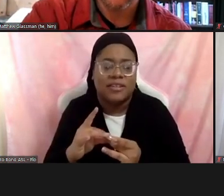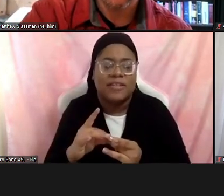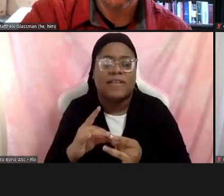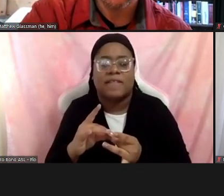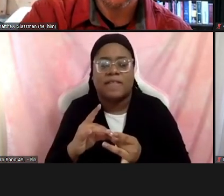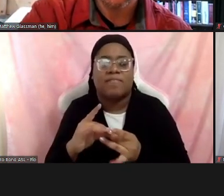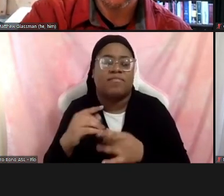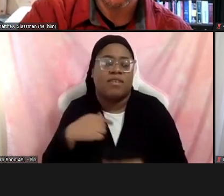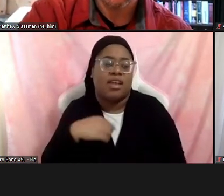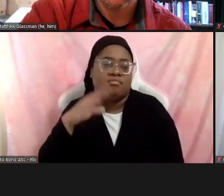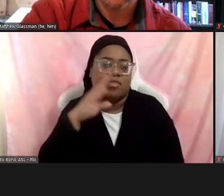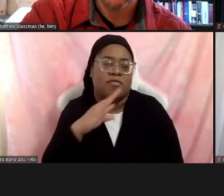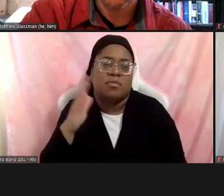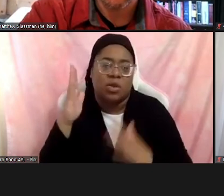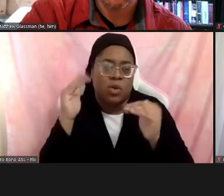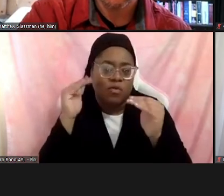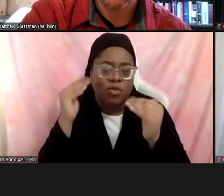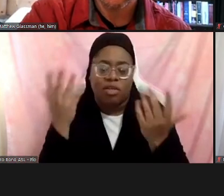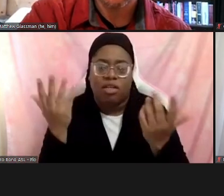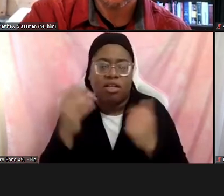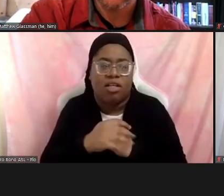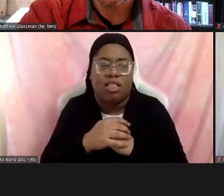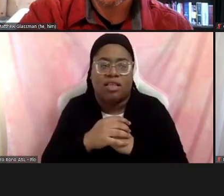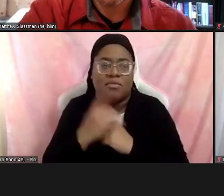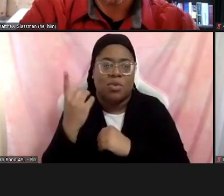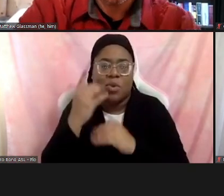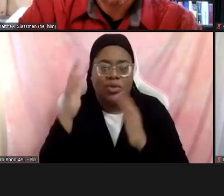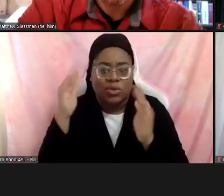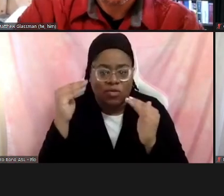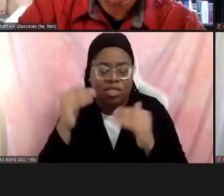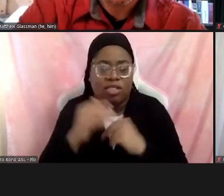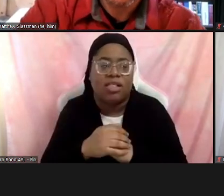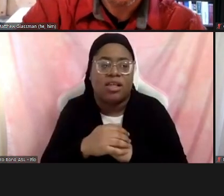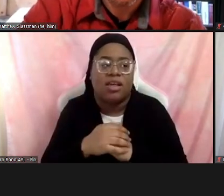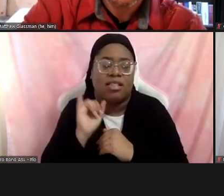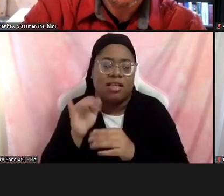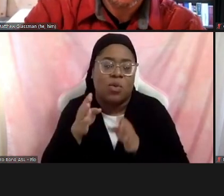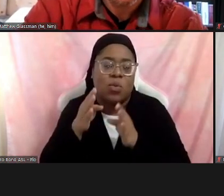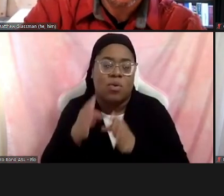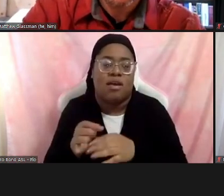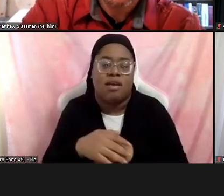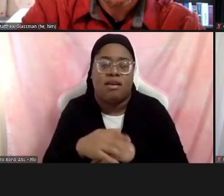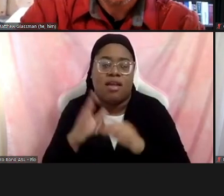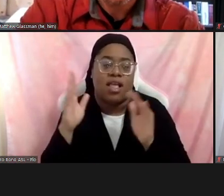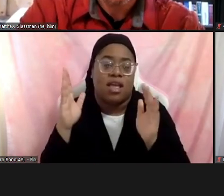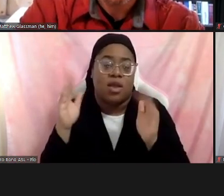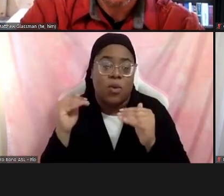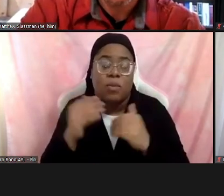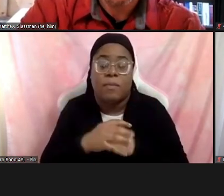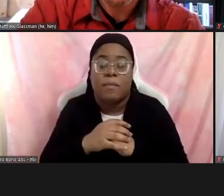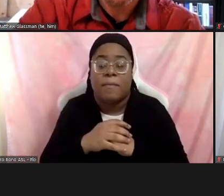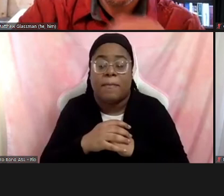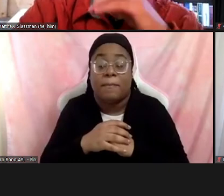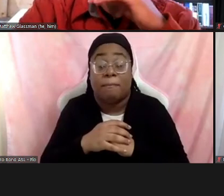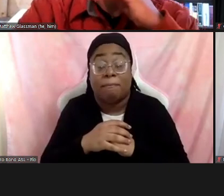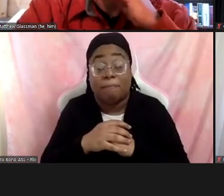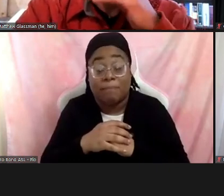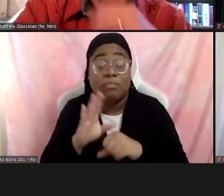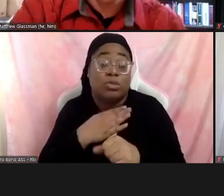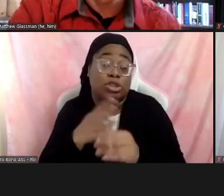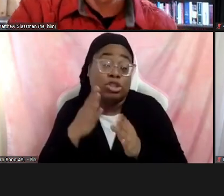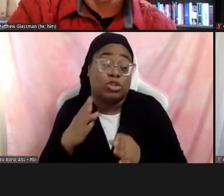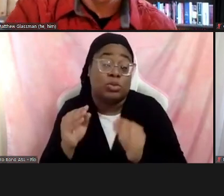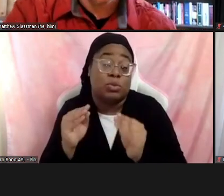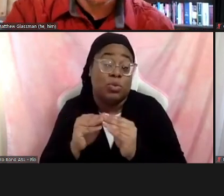I've never been more hopeful, you know, in that way. And I really hope that musicians will be open to